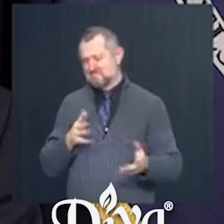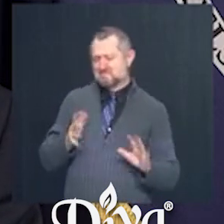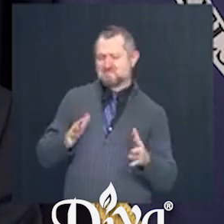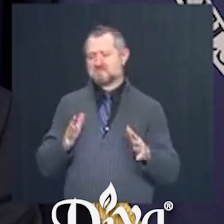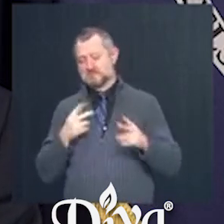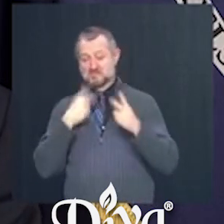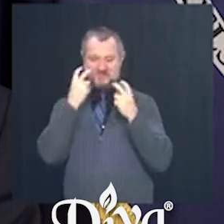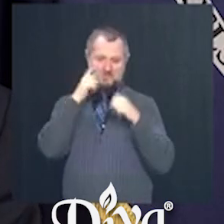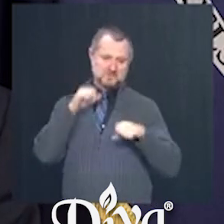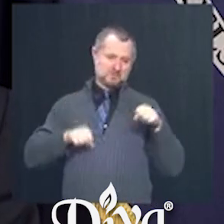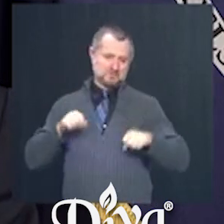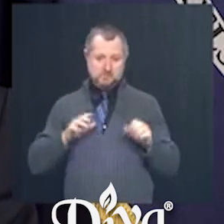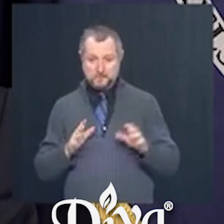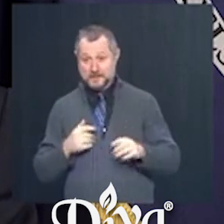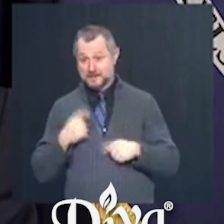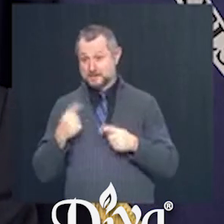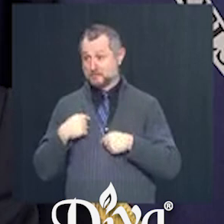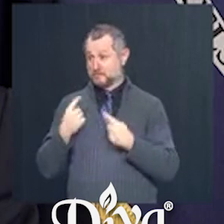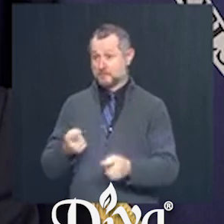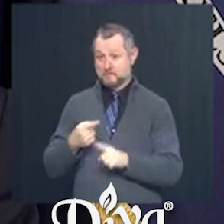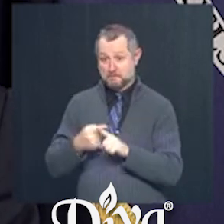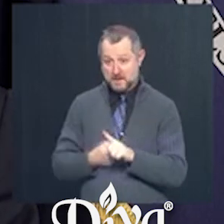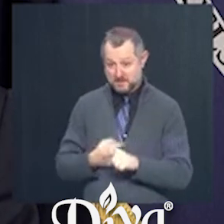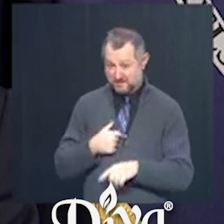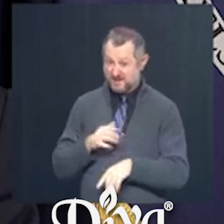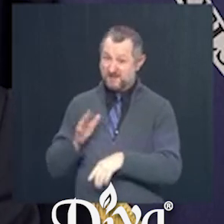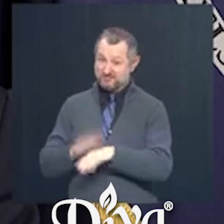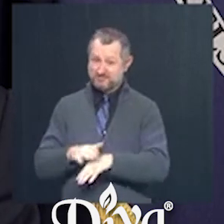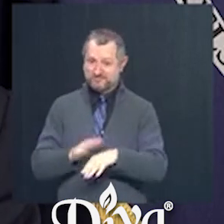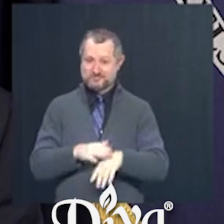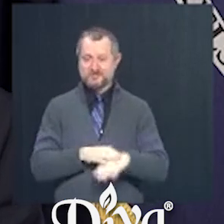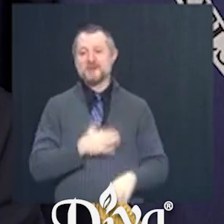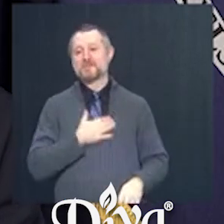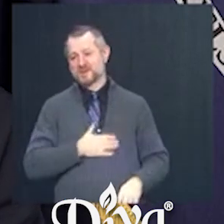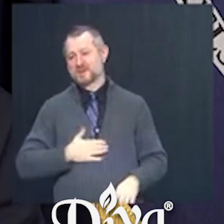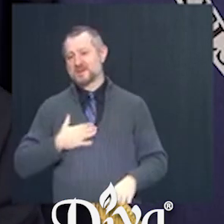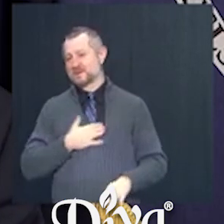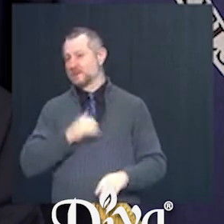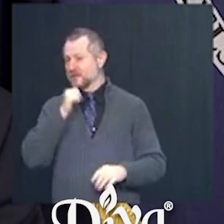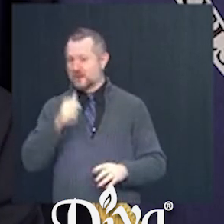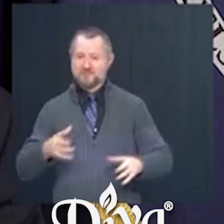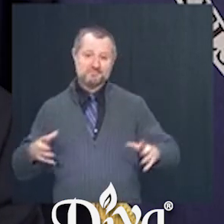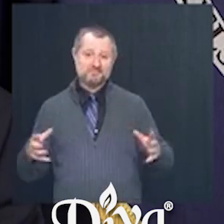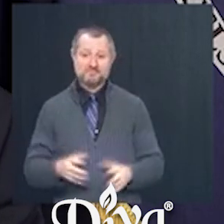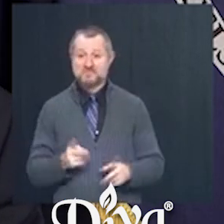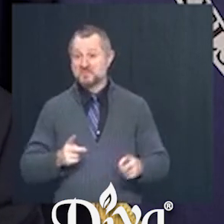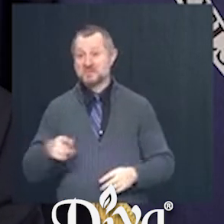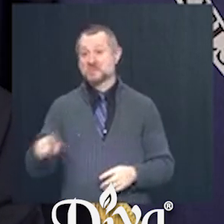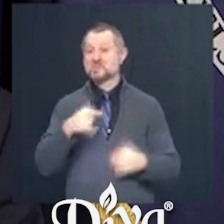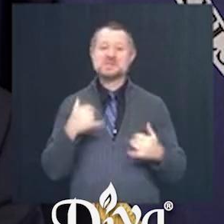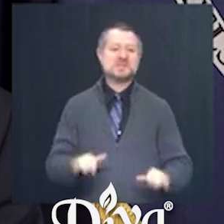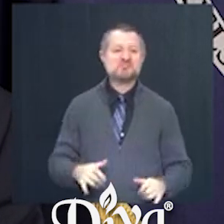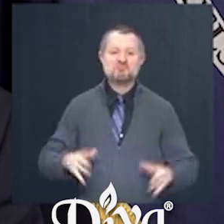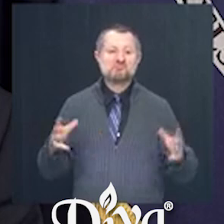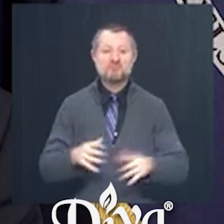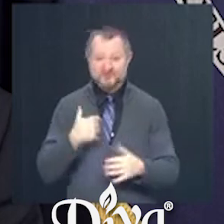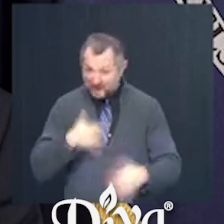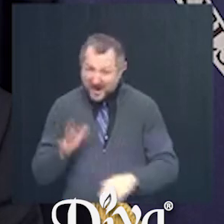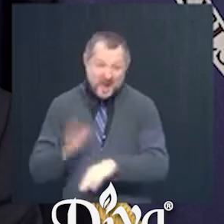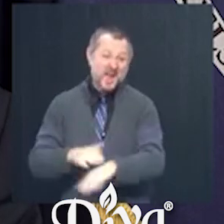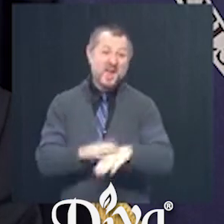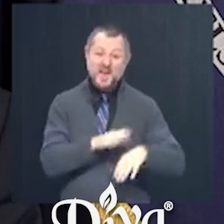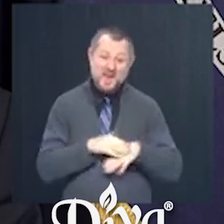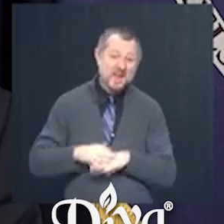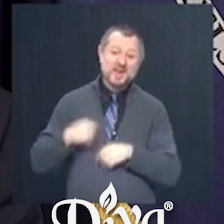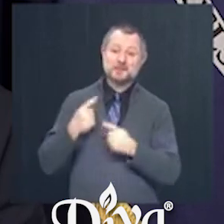for the past month saying, please, please, please, but it is a